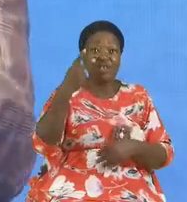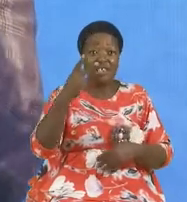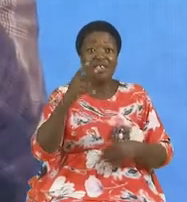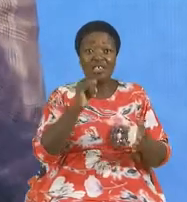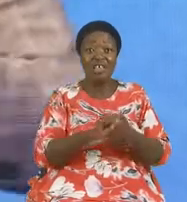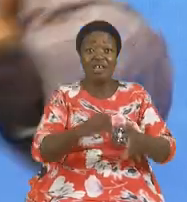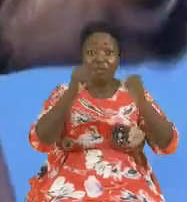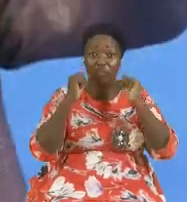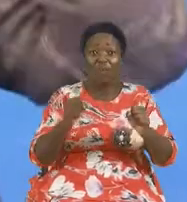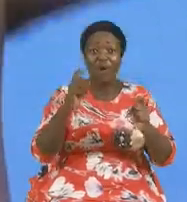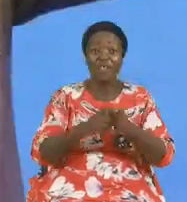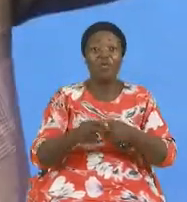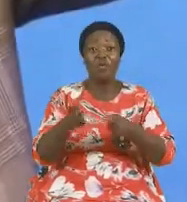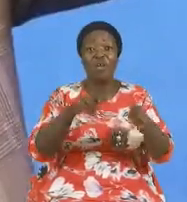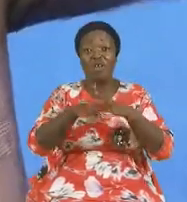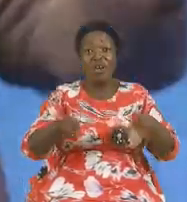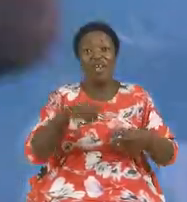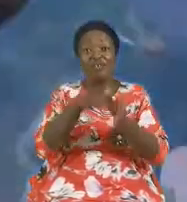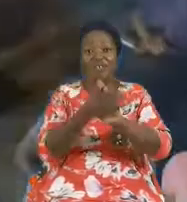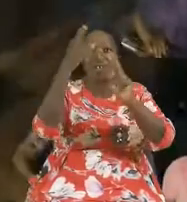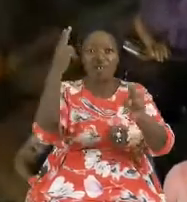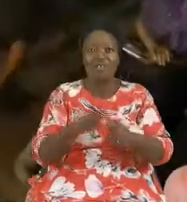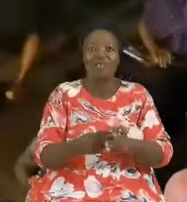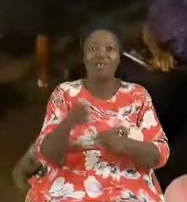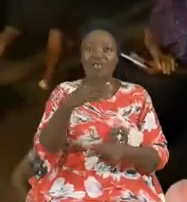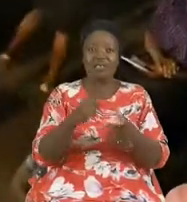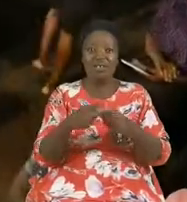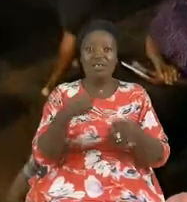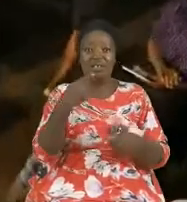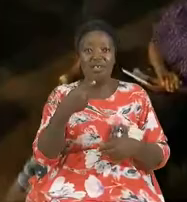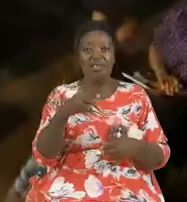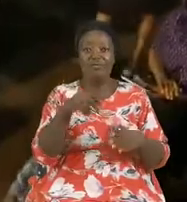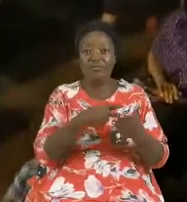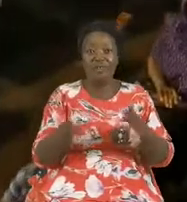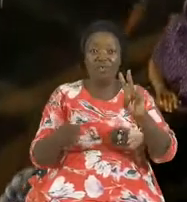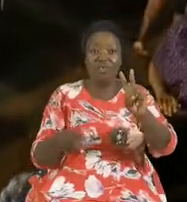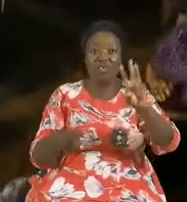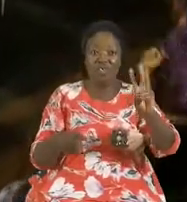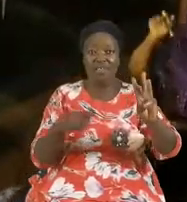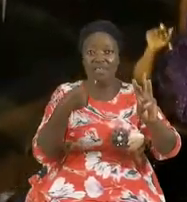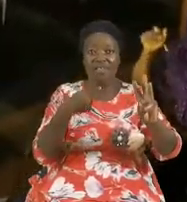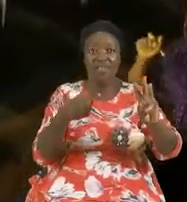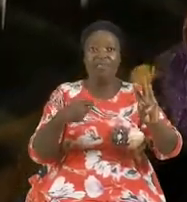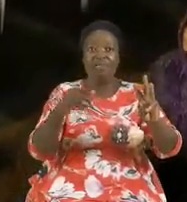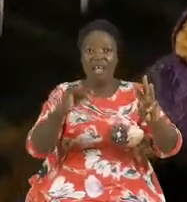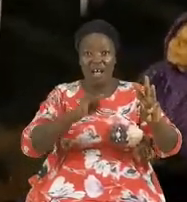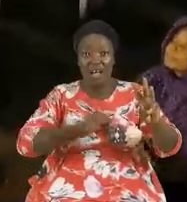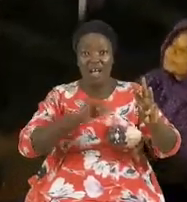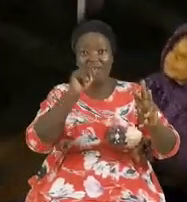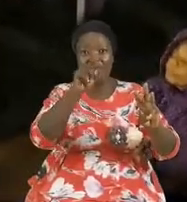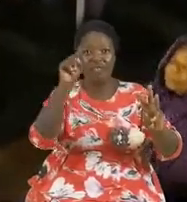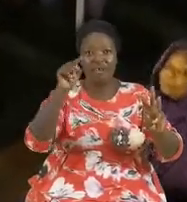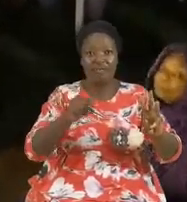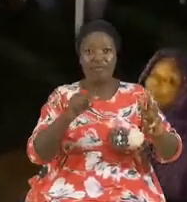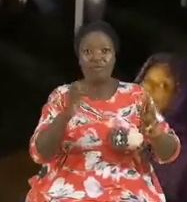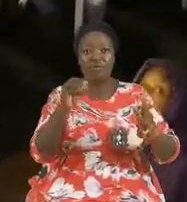heaven recognizes the power to reign in your life in Jesus' name. Then in verse